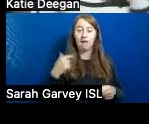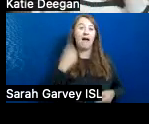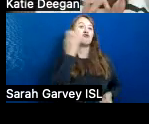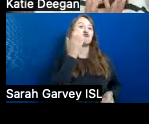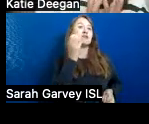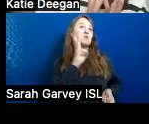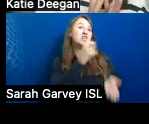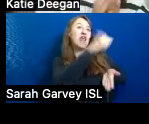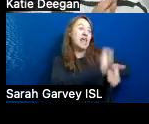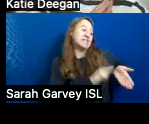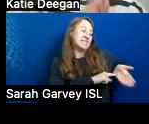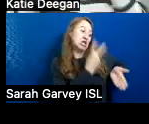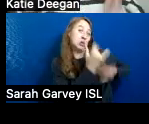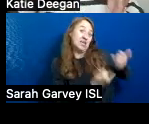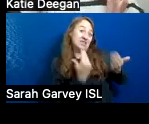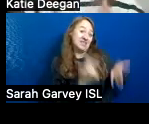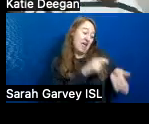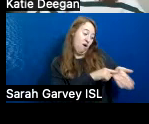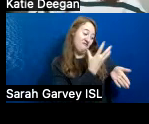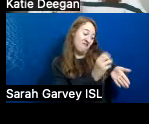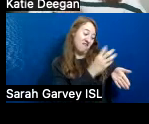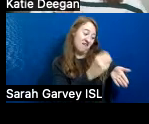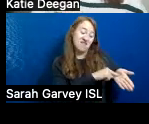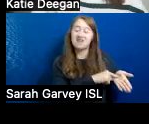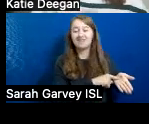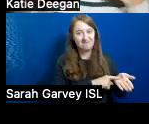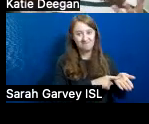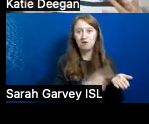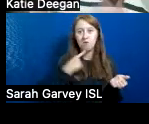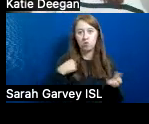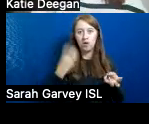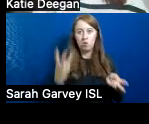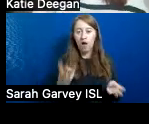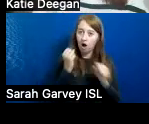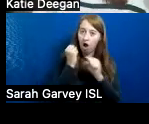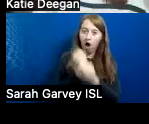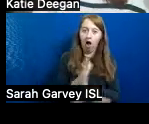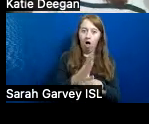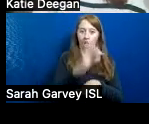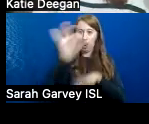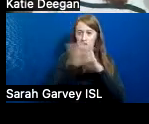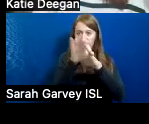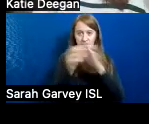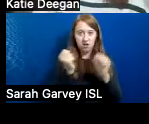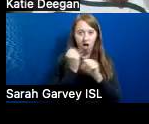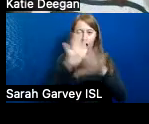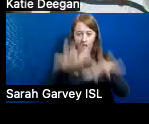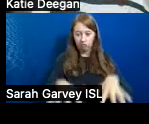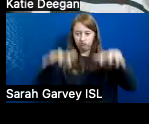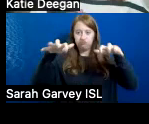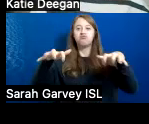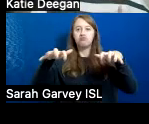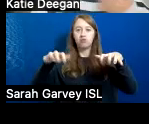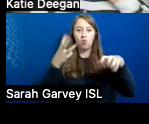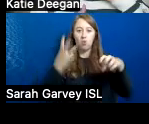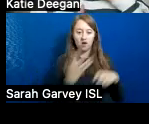all the smallest of the smallest chamber all the way to the biggest parliament. And we want to see that 50-50 gender split.